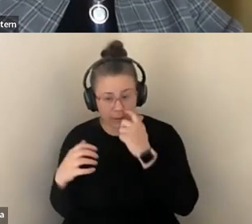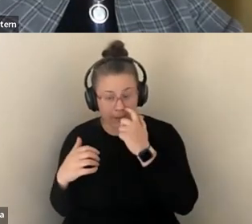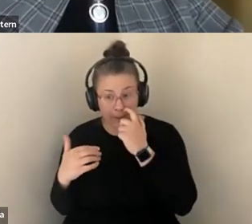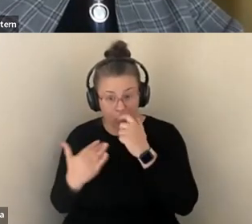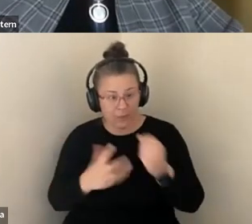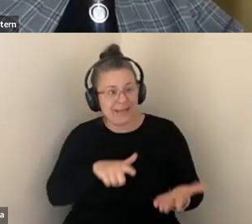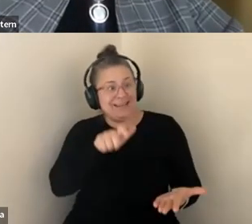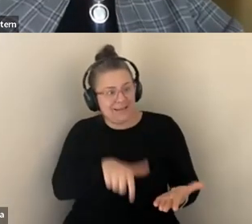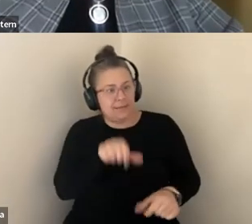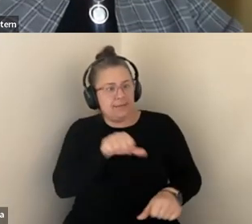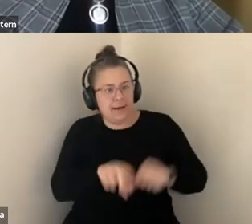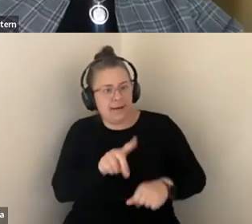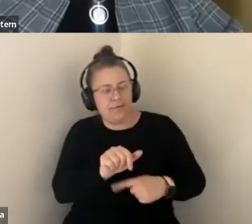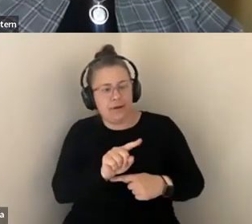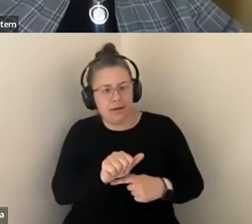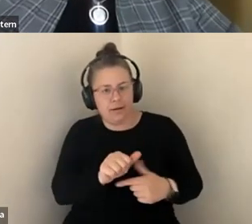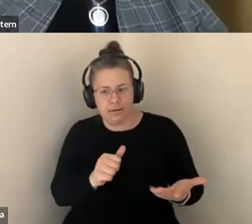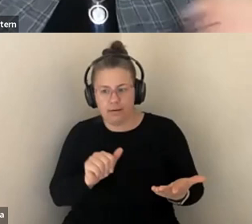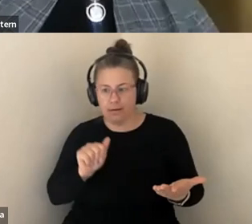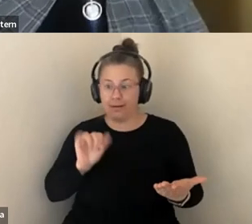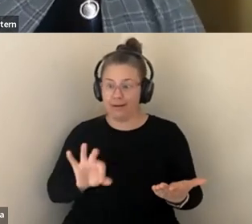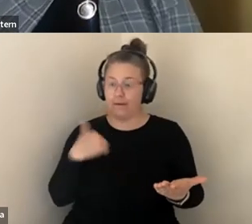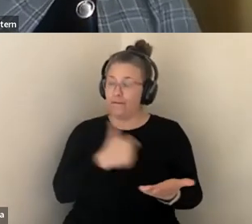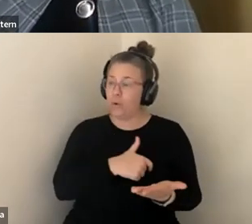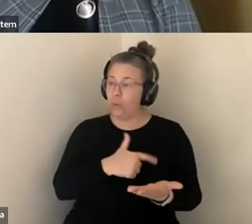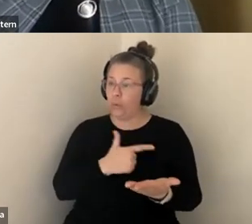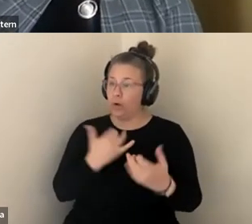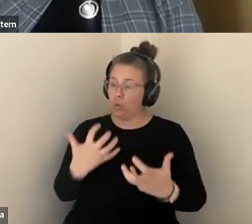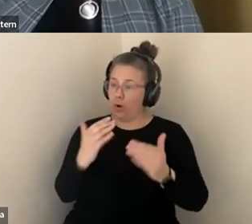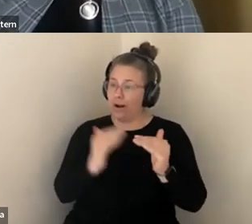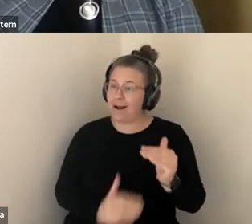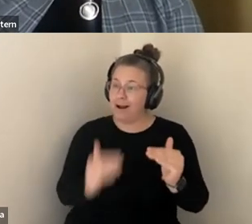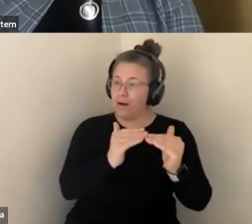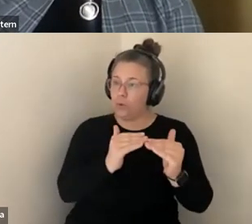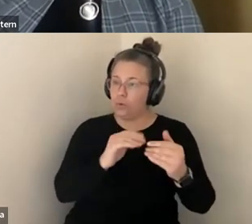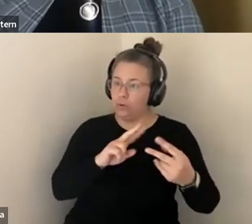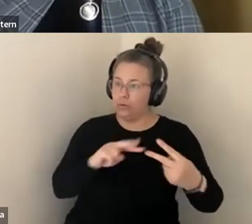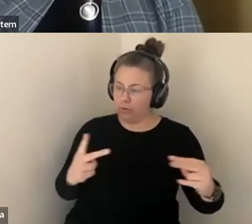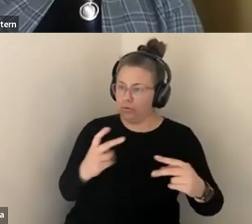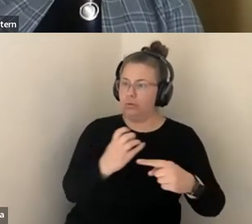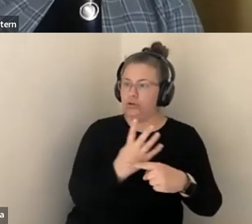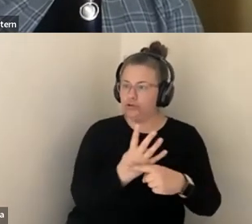we're talking about equitable genomic information, we need scientific information that